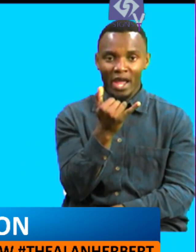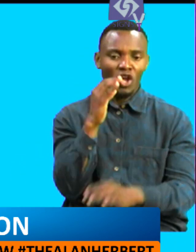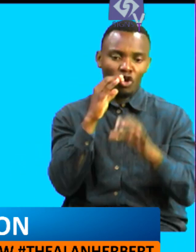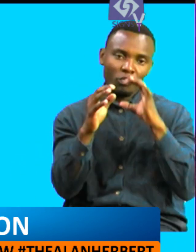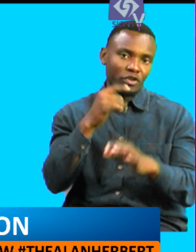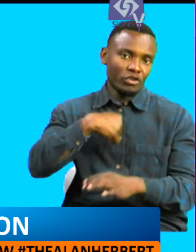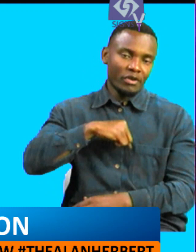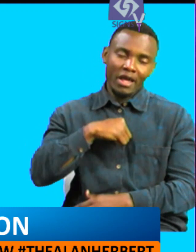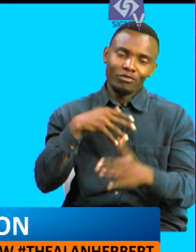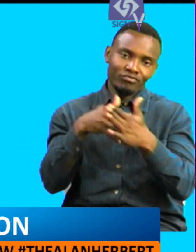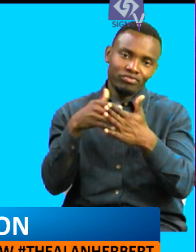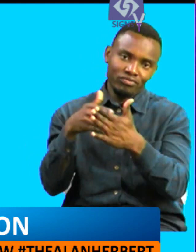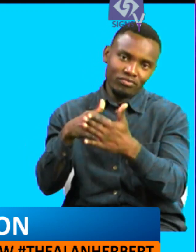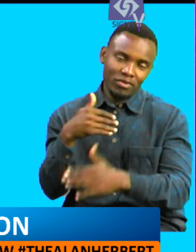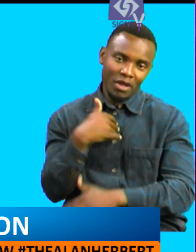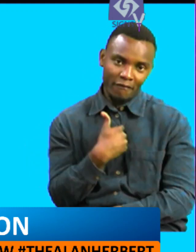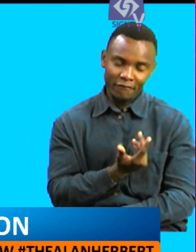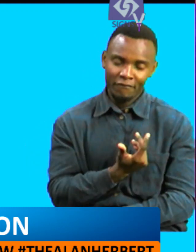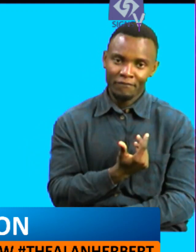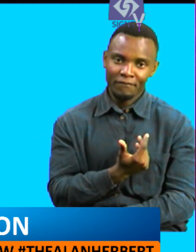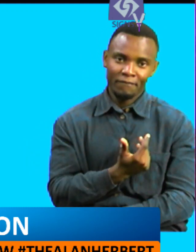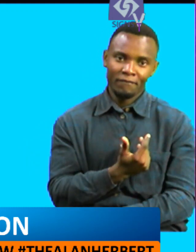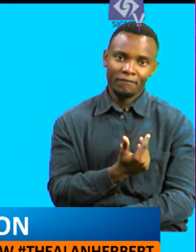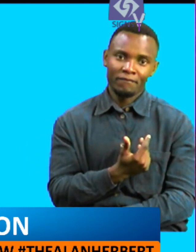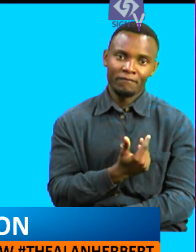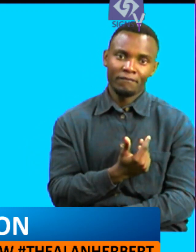we communicate. So